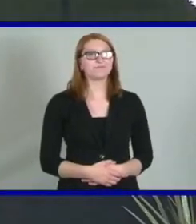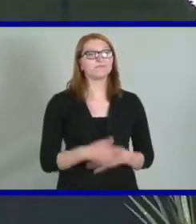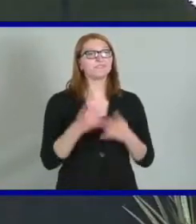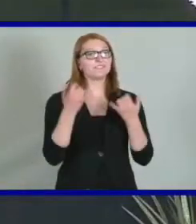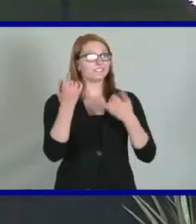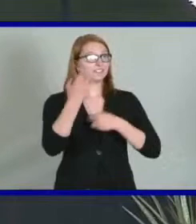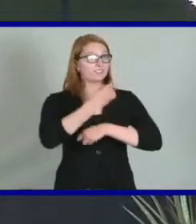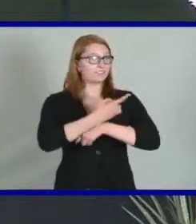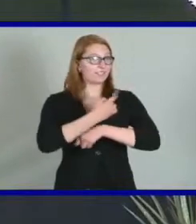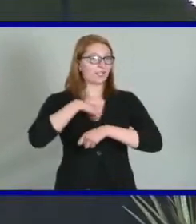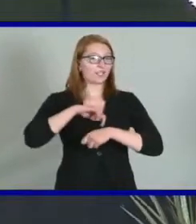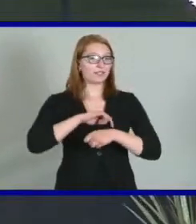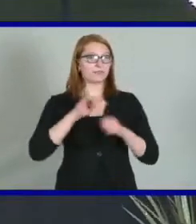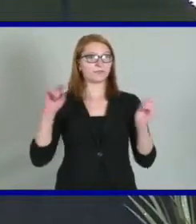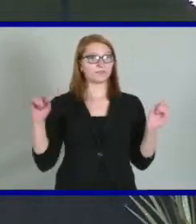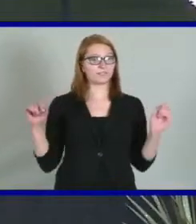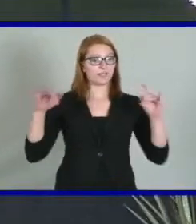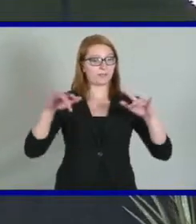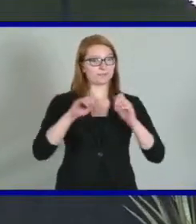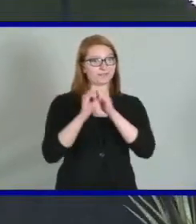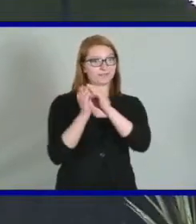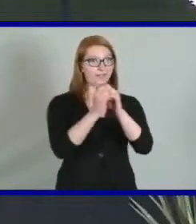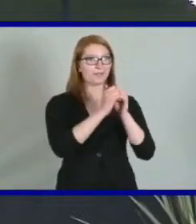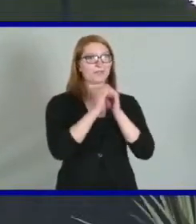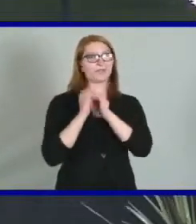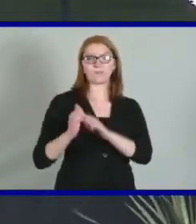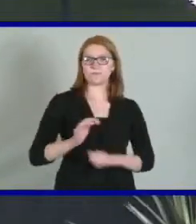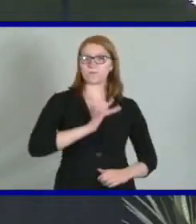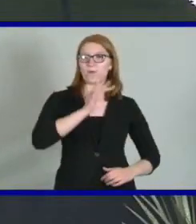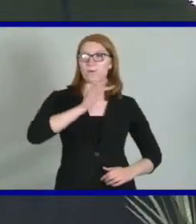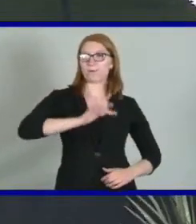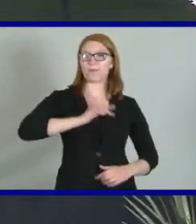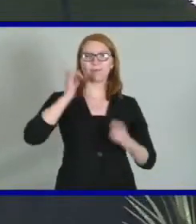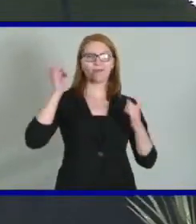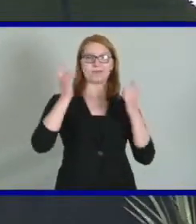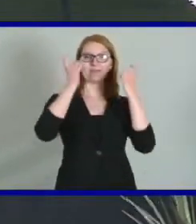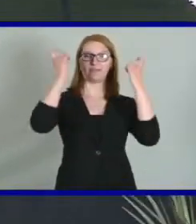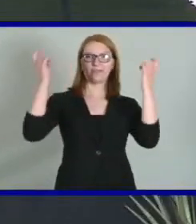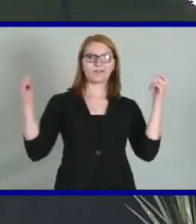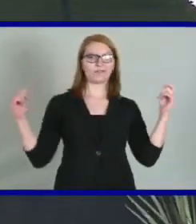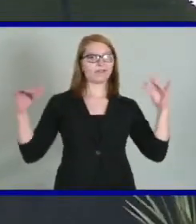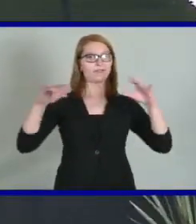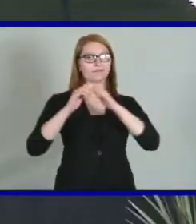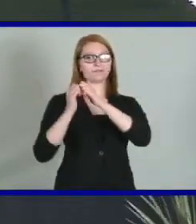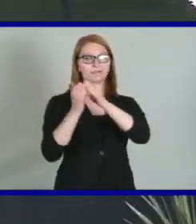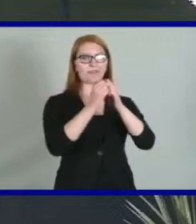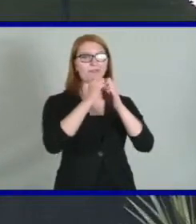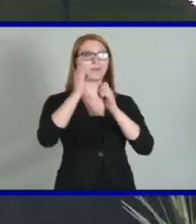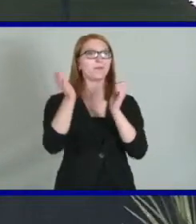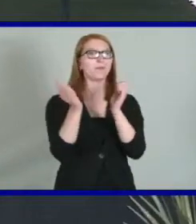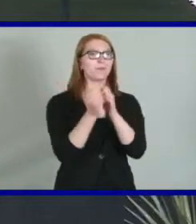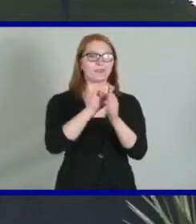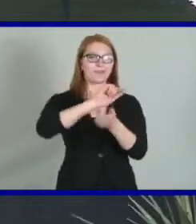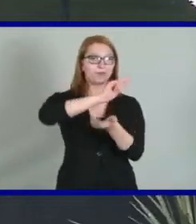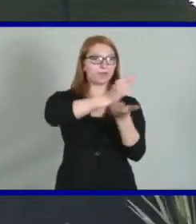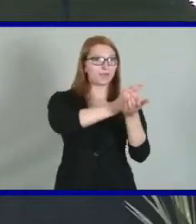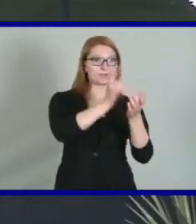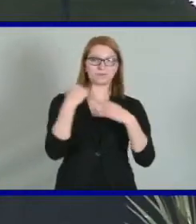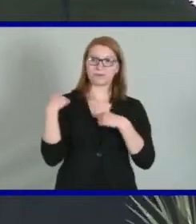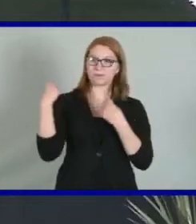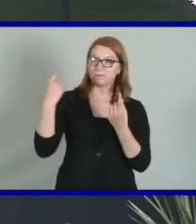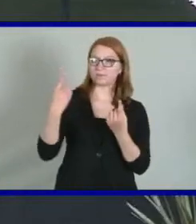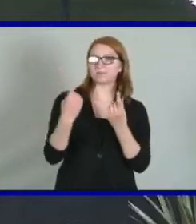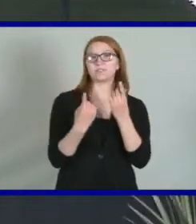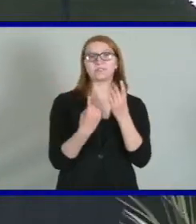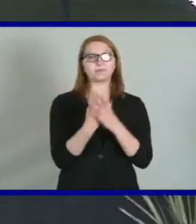Today we gather in formal convocation with graduates from all colleges in the university across spring, summer, and fall classes